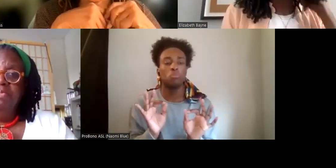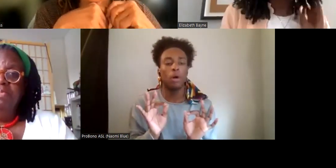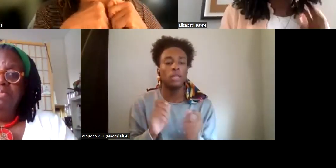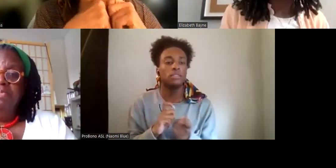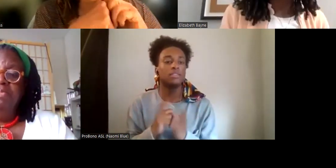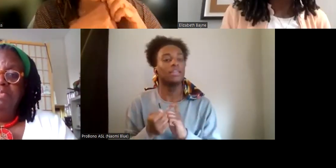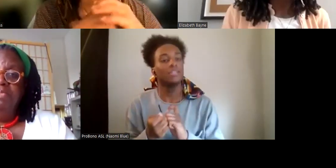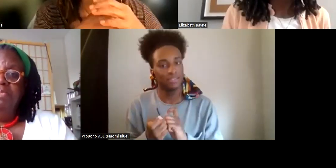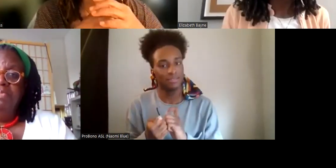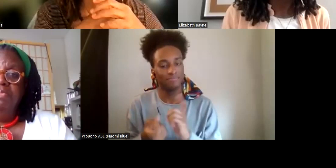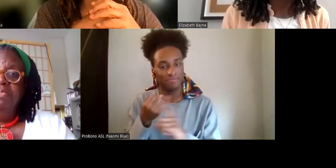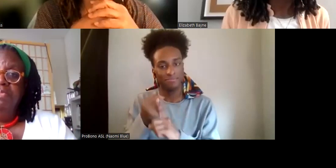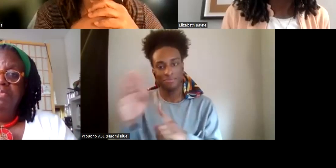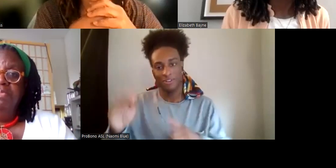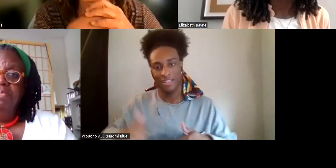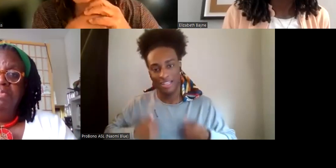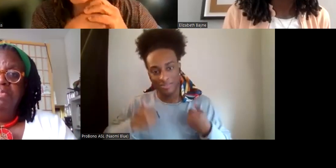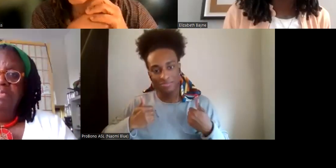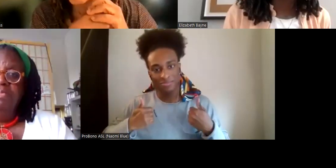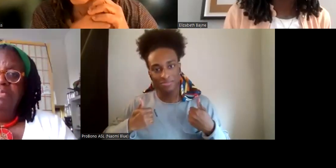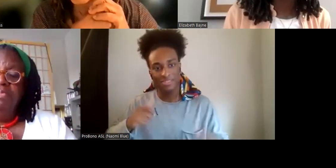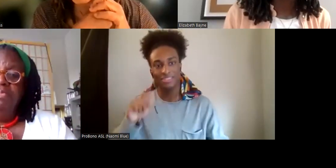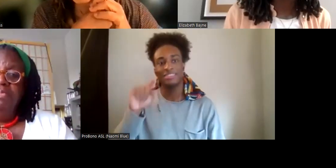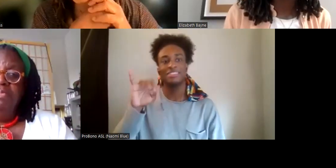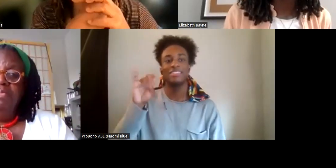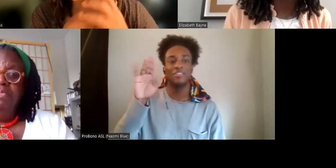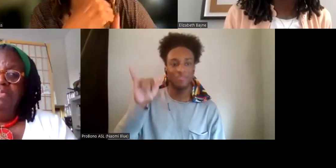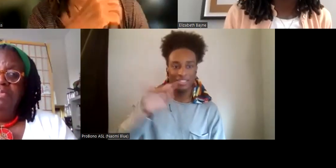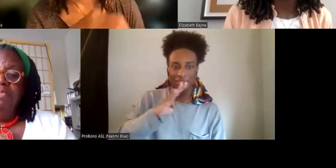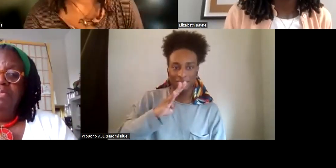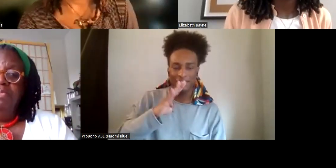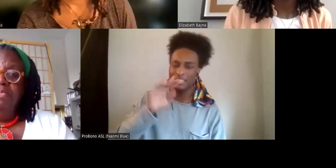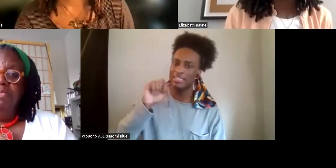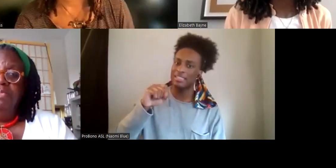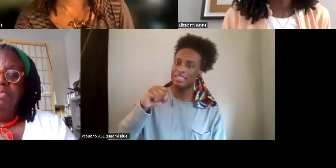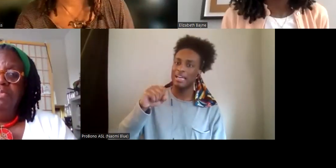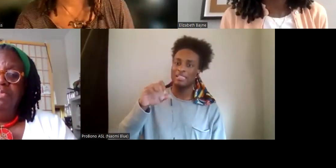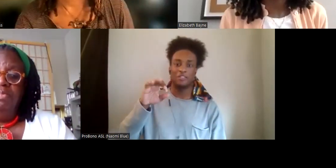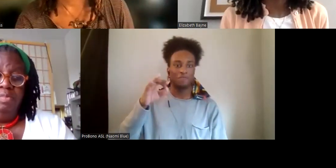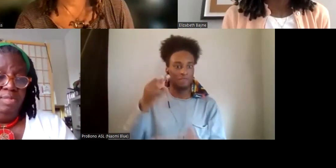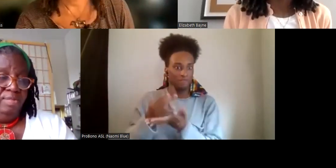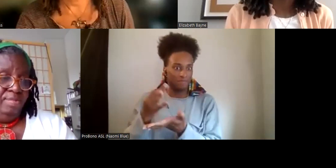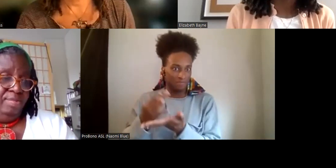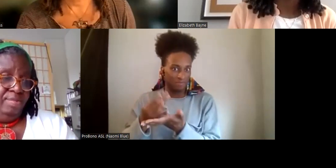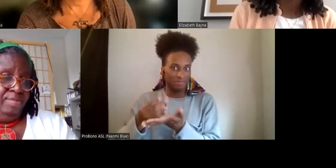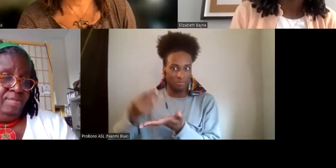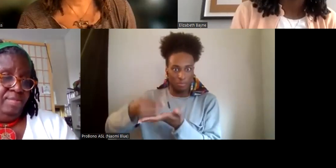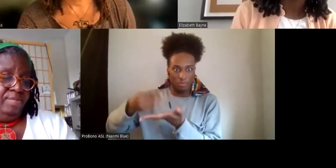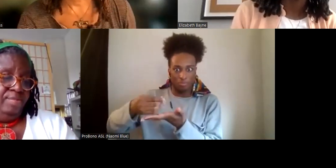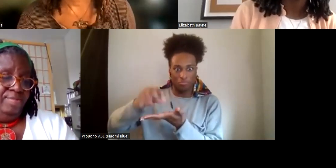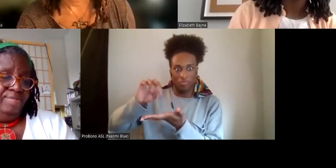Yeah. And funding for these kinds of films. Elizabeth, is